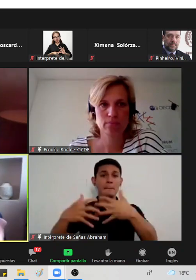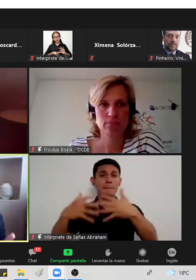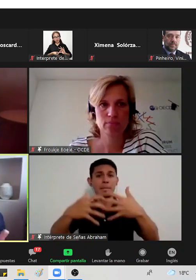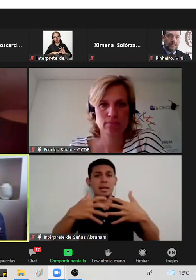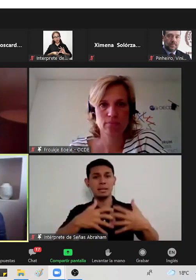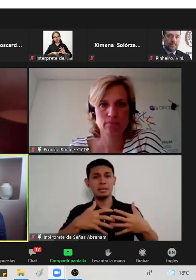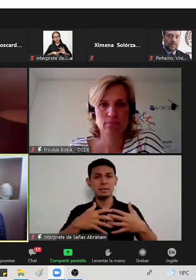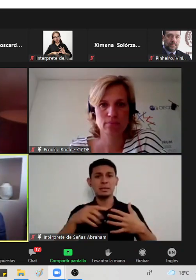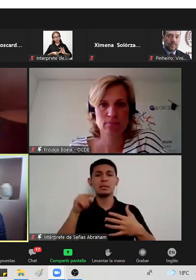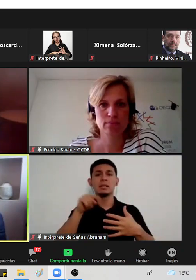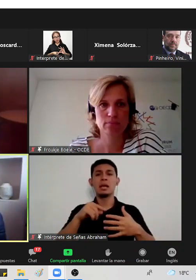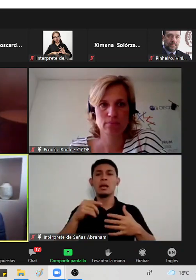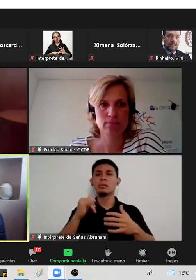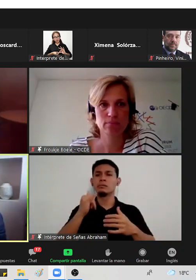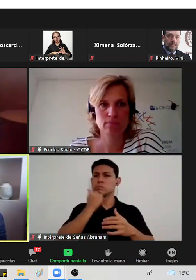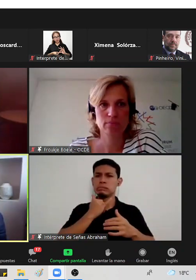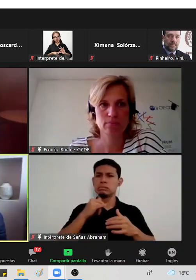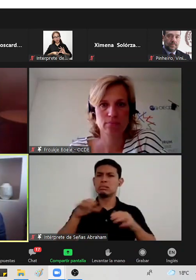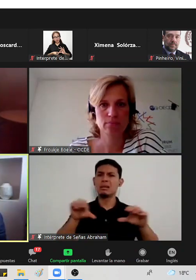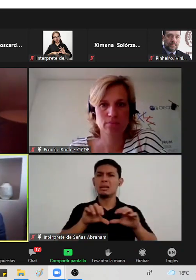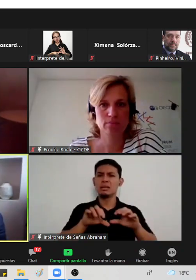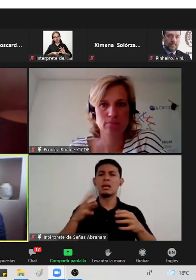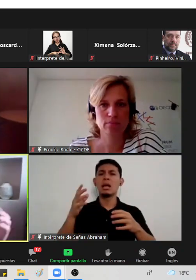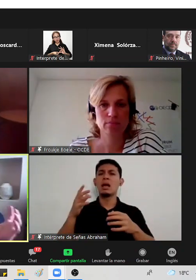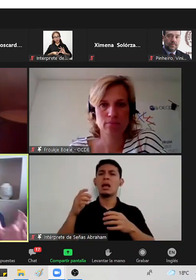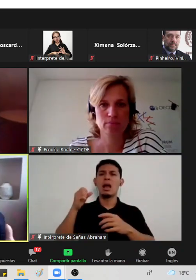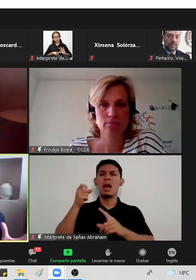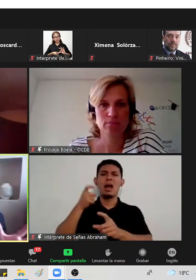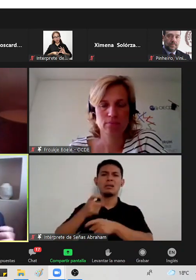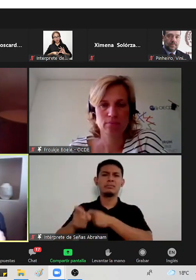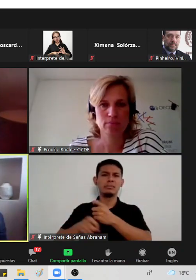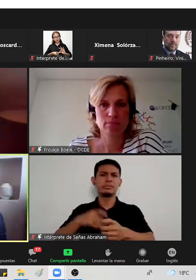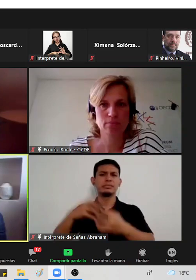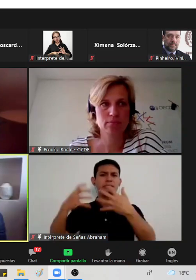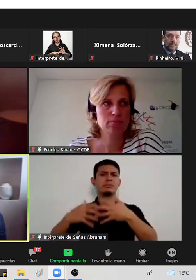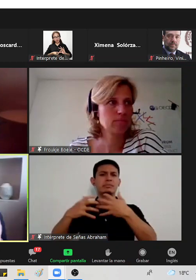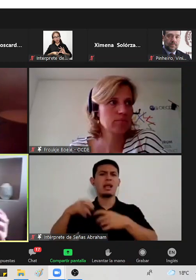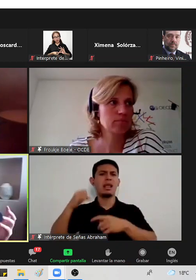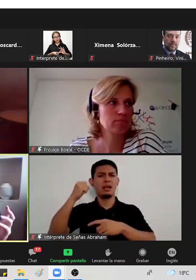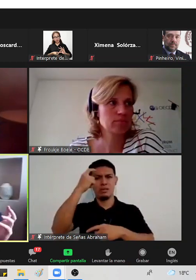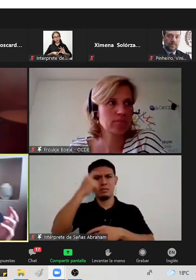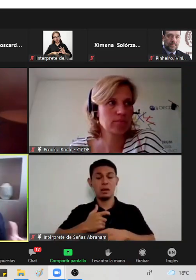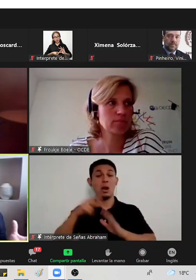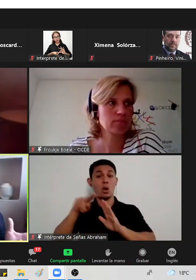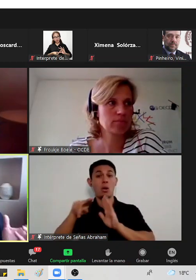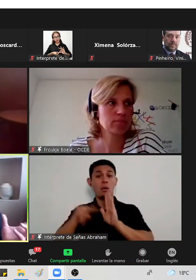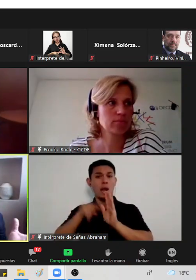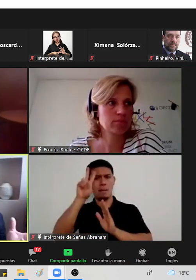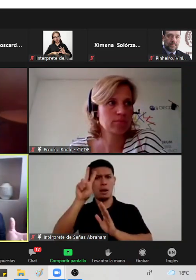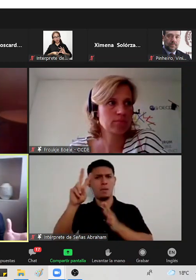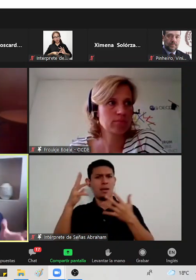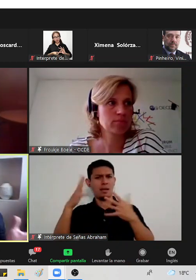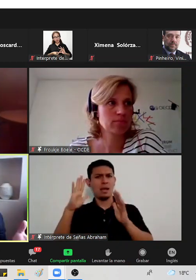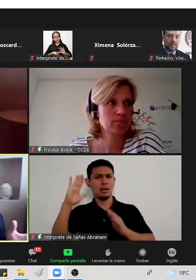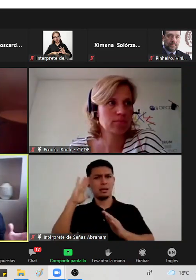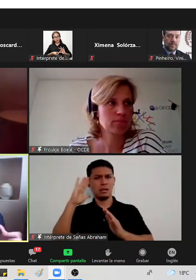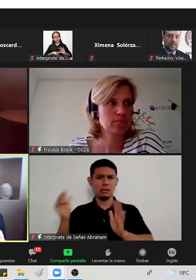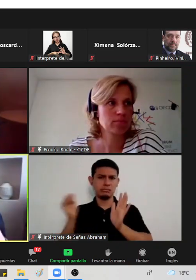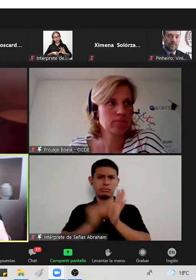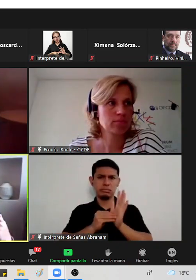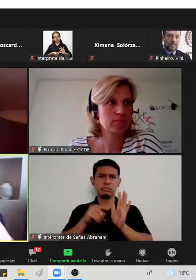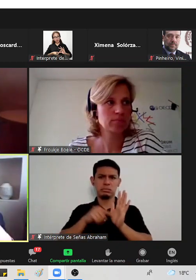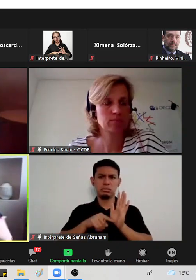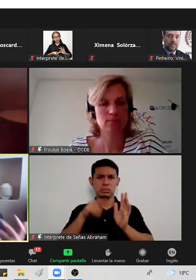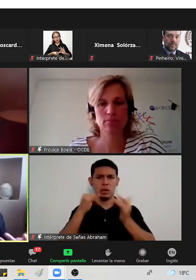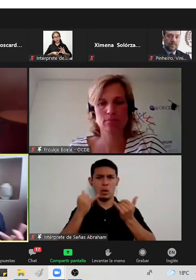the responsibility of the companies for what is their crimes business crimes or to human rights the peruvian legal